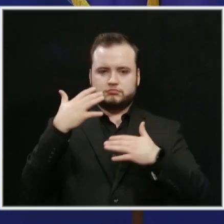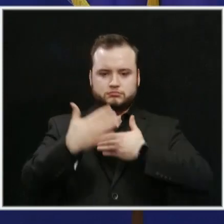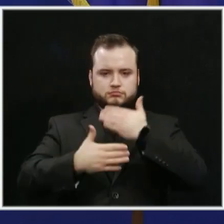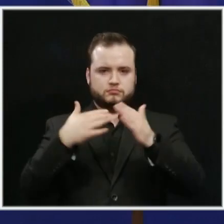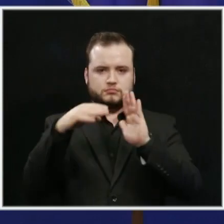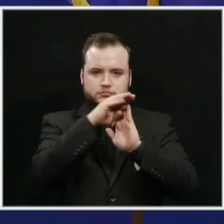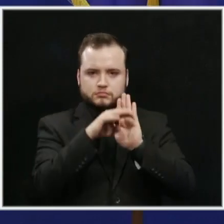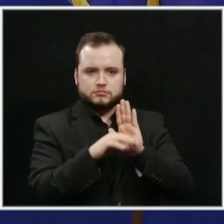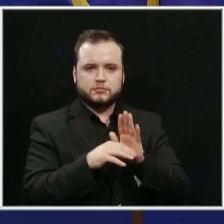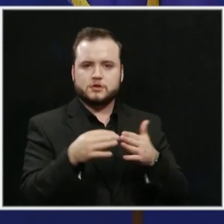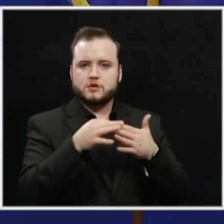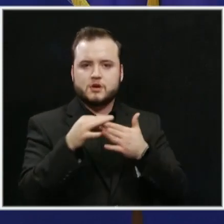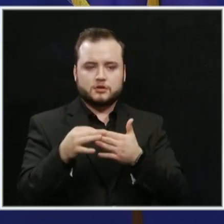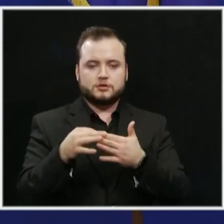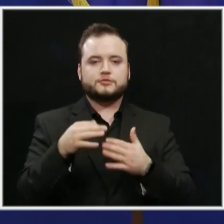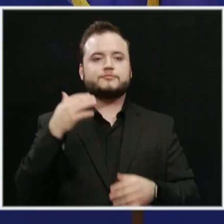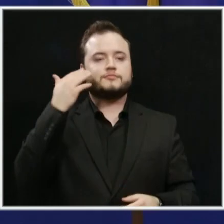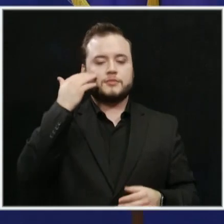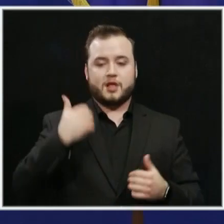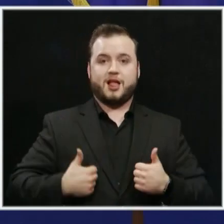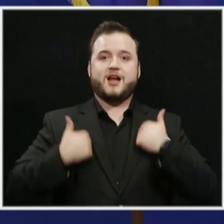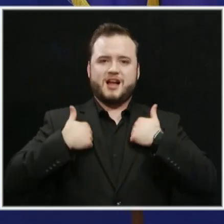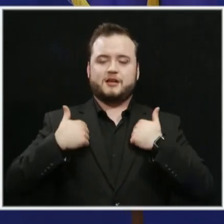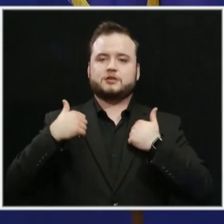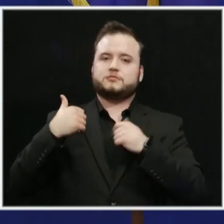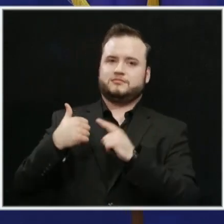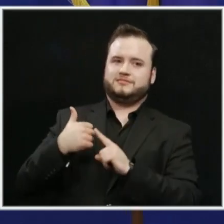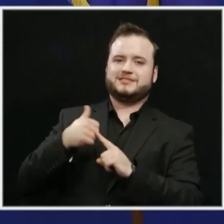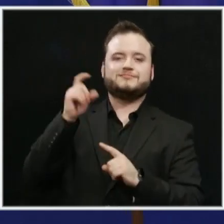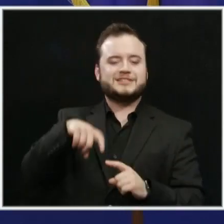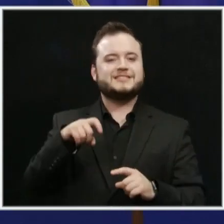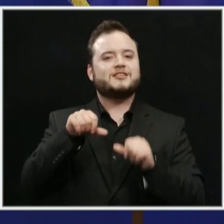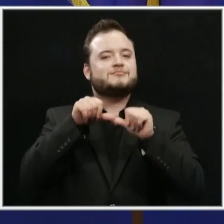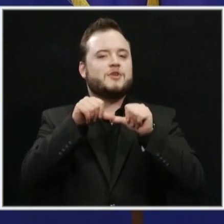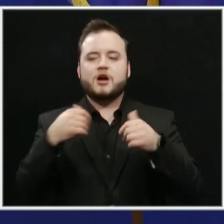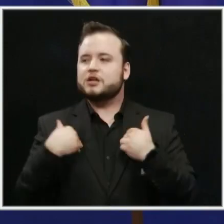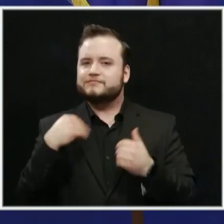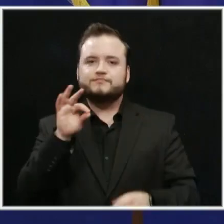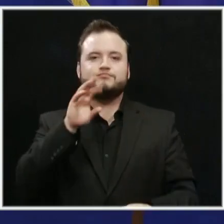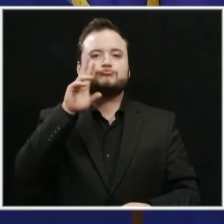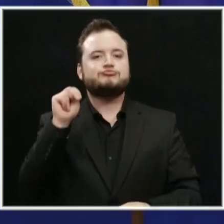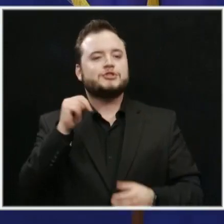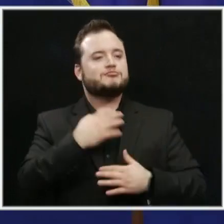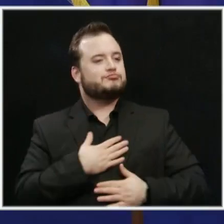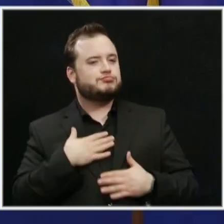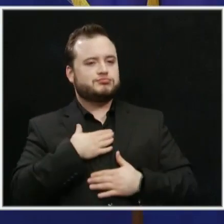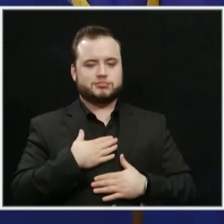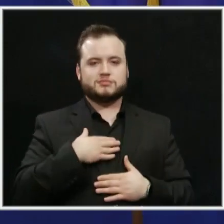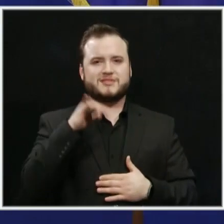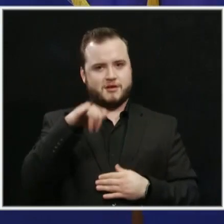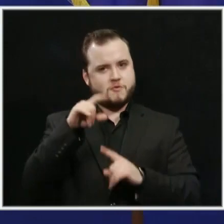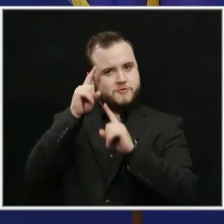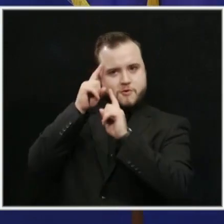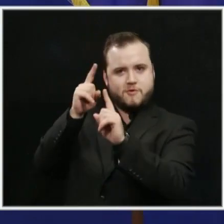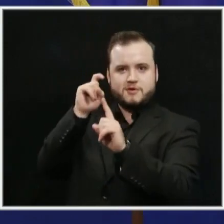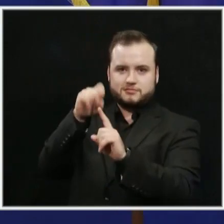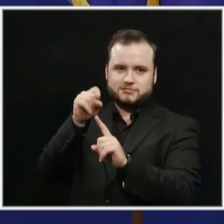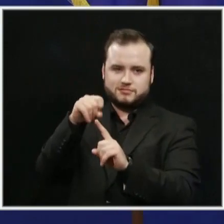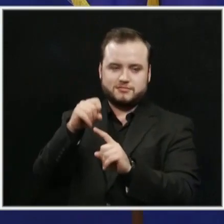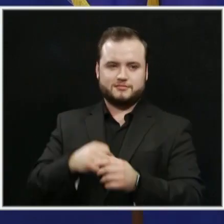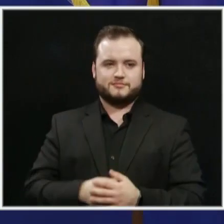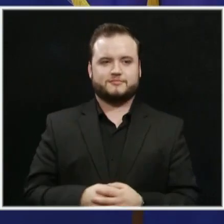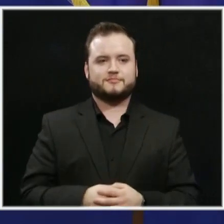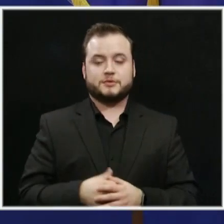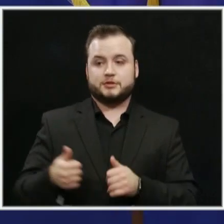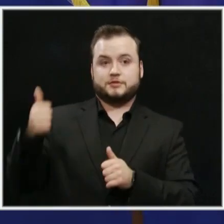has to be about things that you enjoy doing with family and others and trying to get there. And so Executive Order 2038